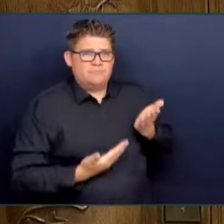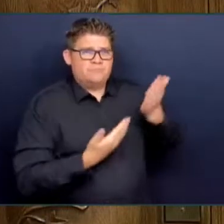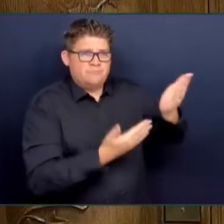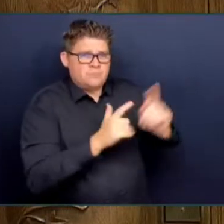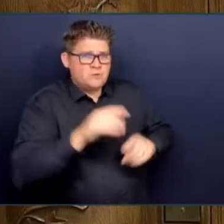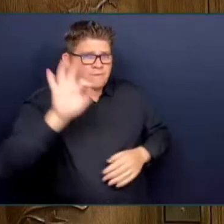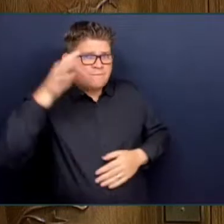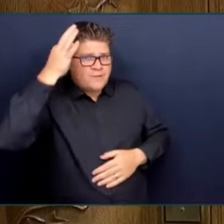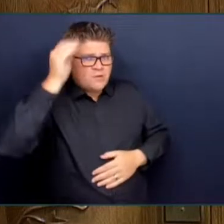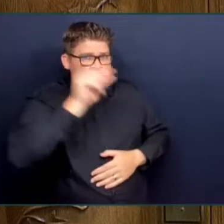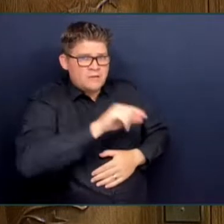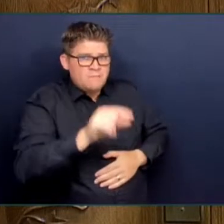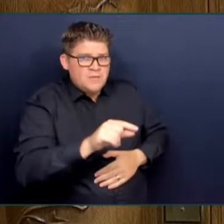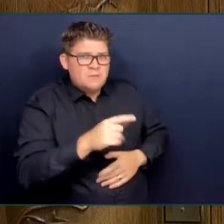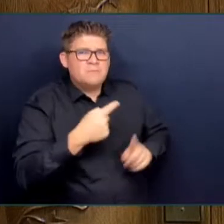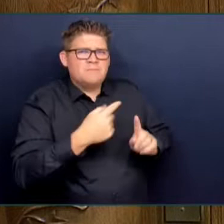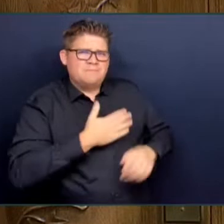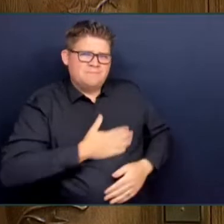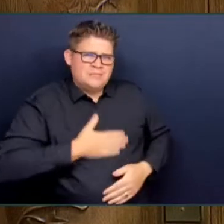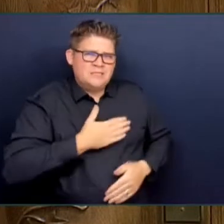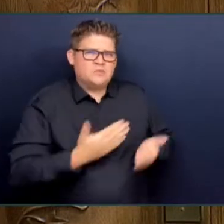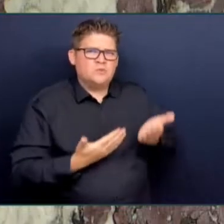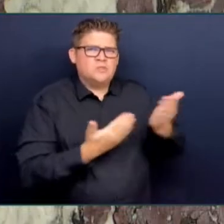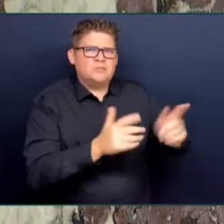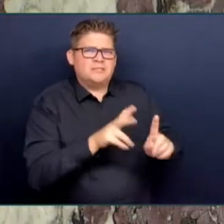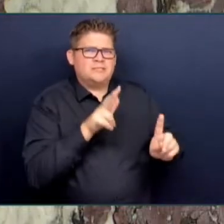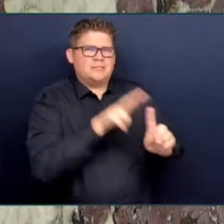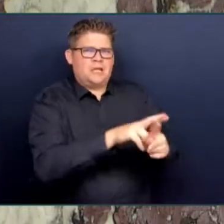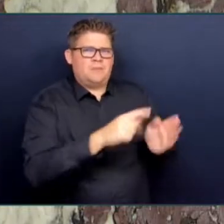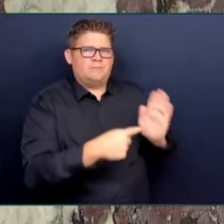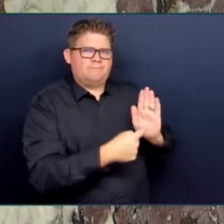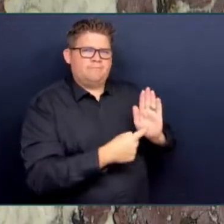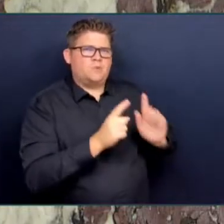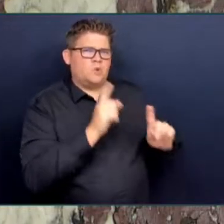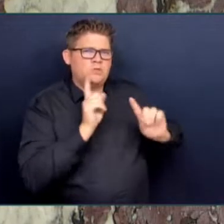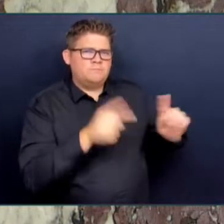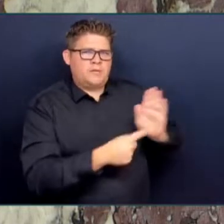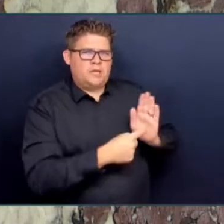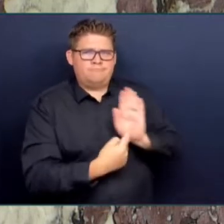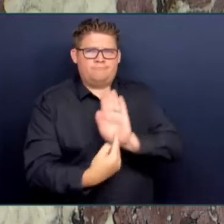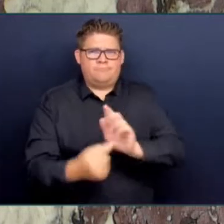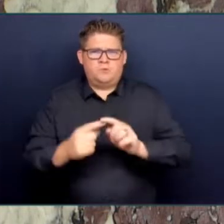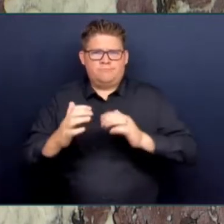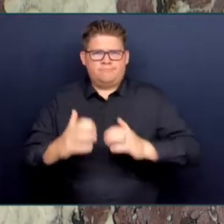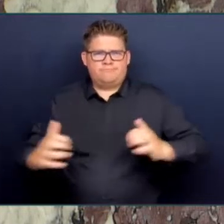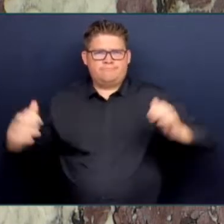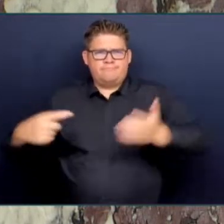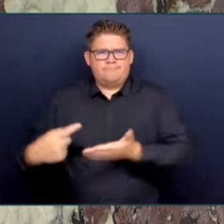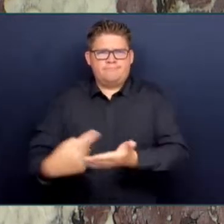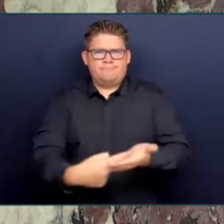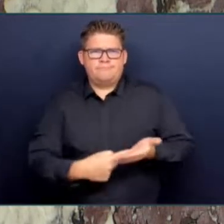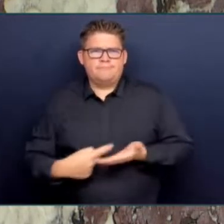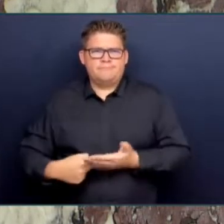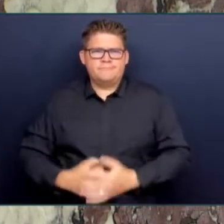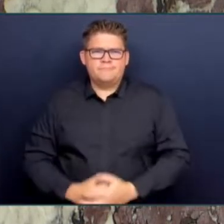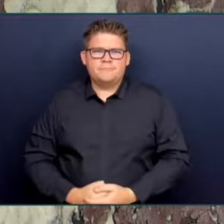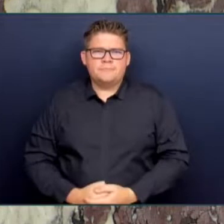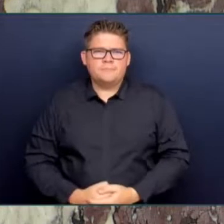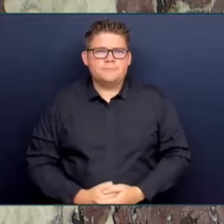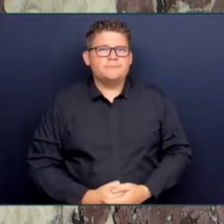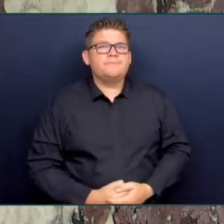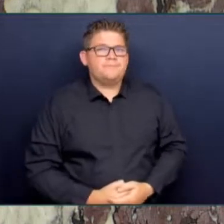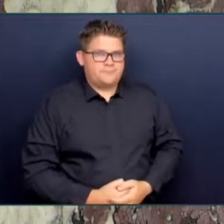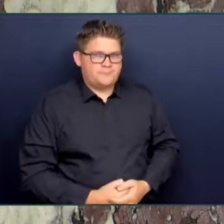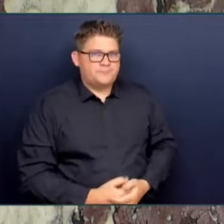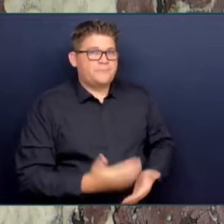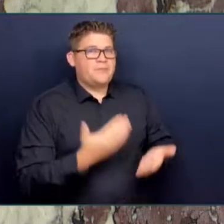Minister of Agriculture. Thank you, Mr. Speaker, and thanks again for the question. No, I have not made a submission to the federal government